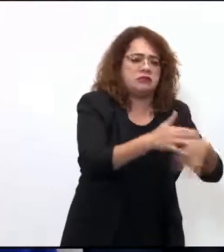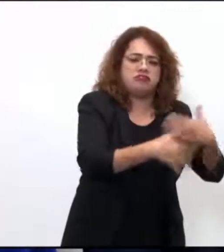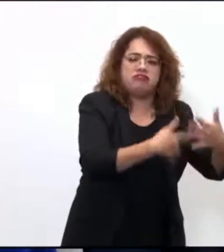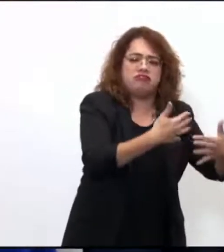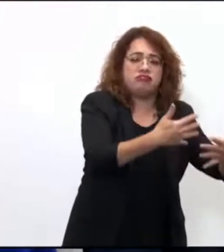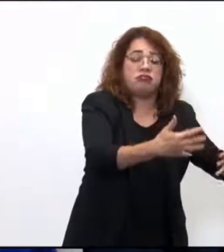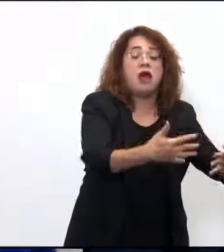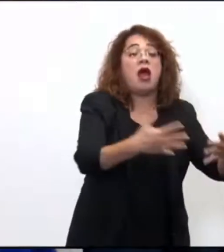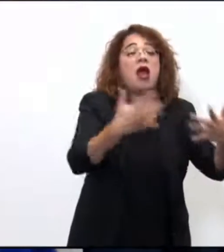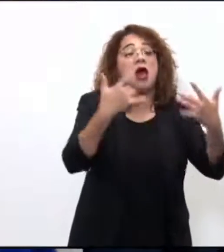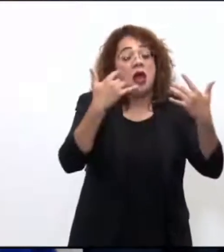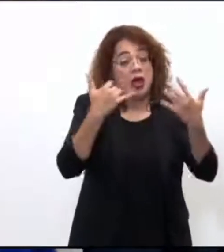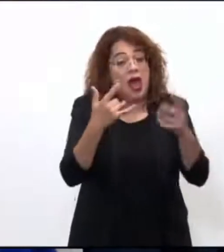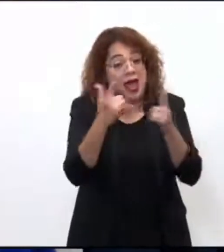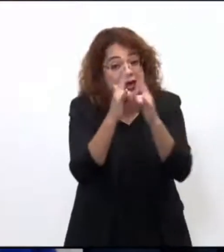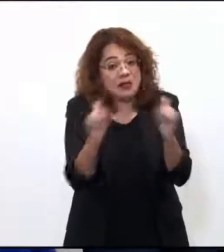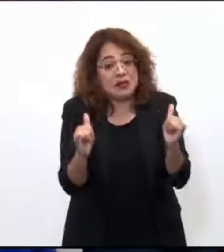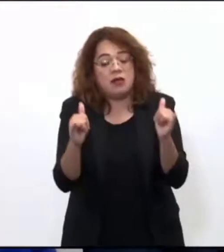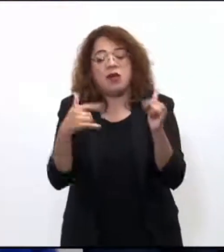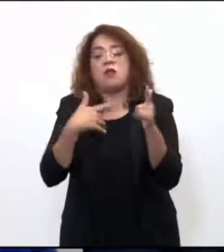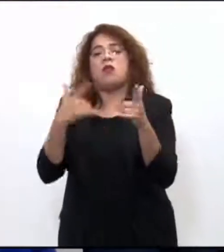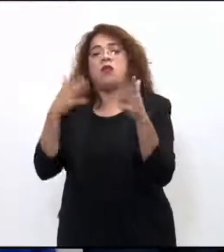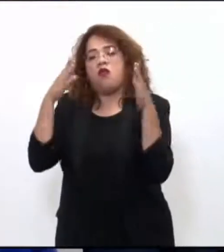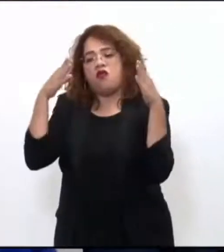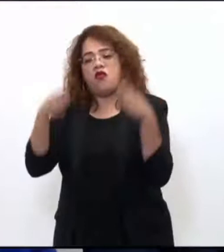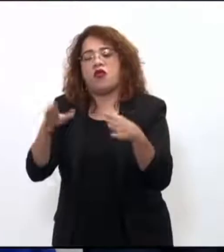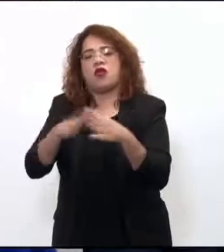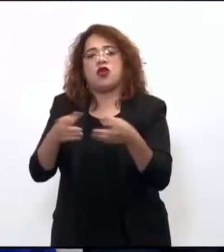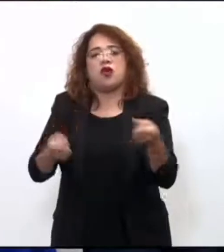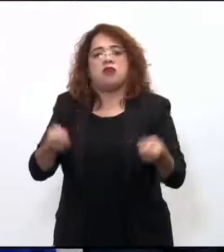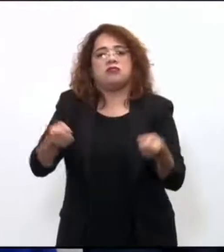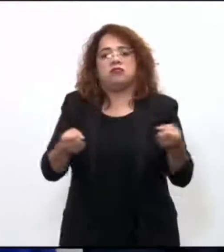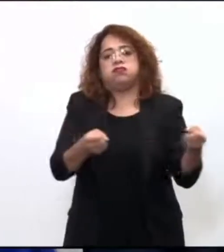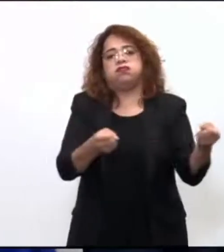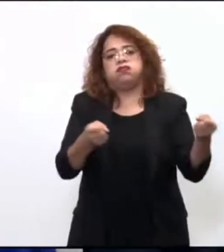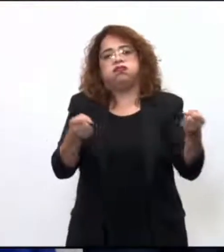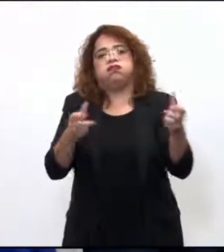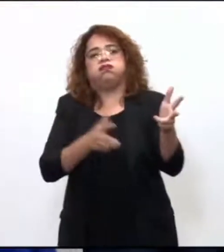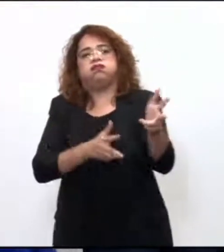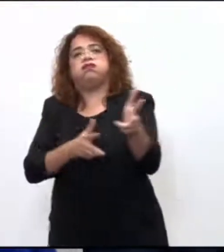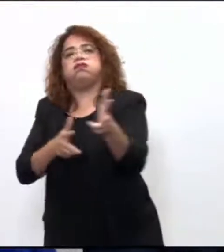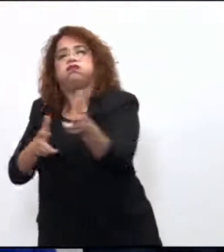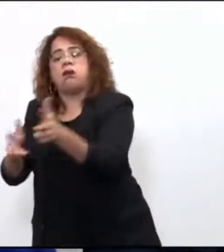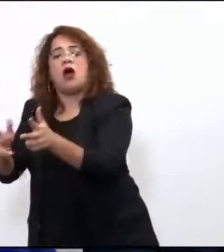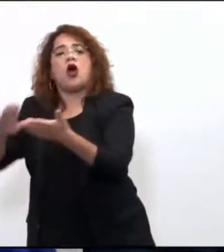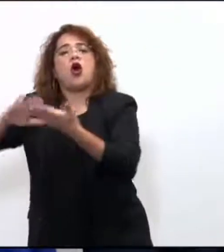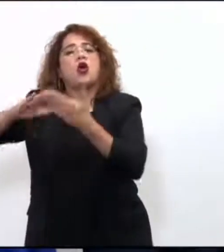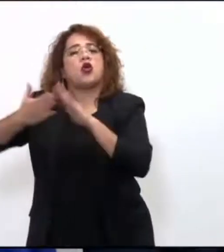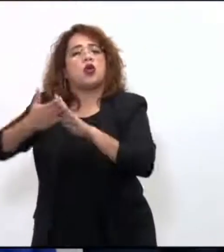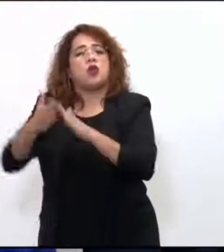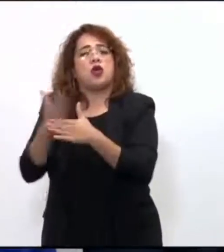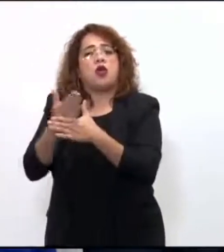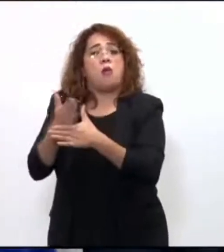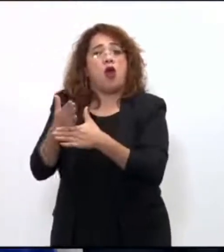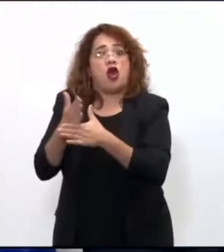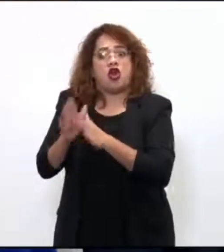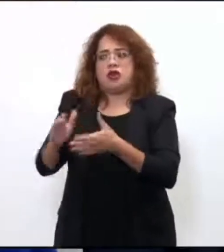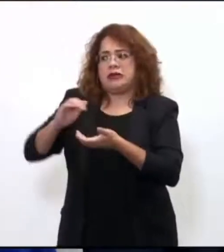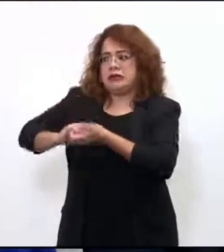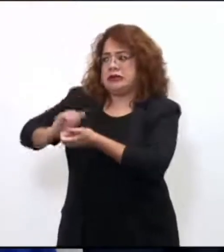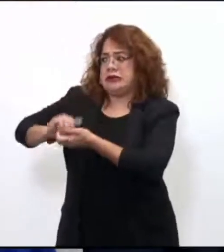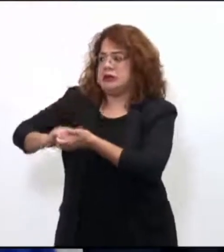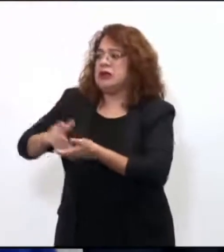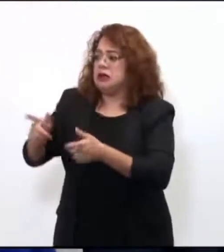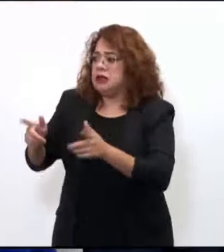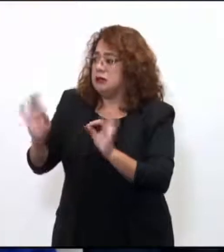is to really focus on getting these mobile sites up and running. We have a series of community partners that are out there knocking on doors And